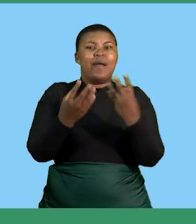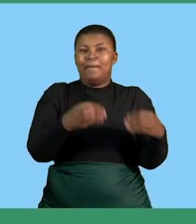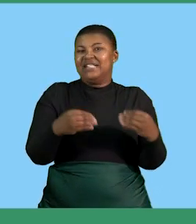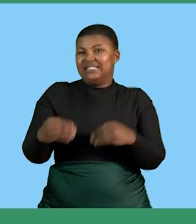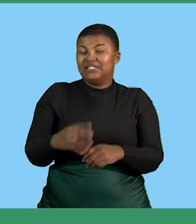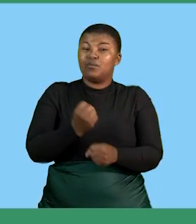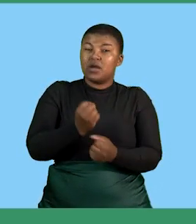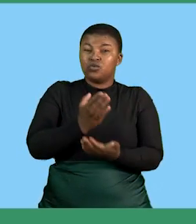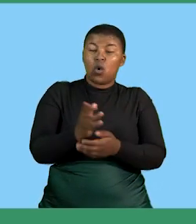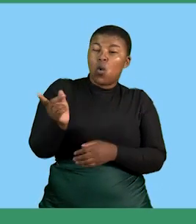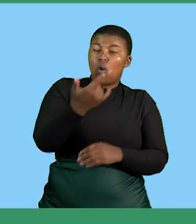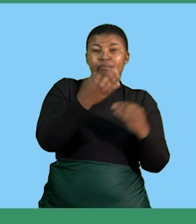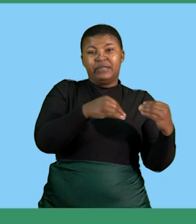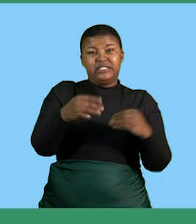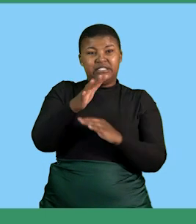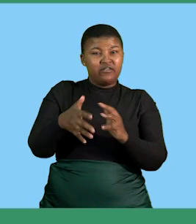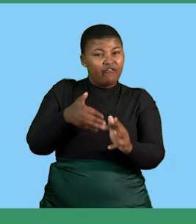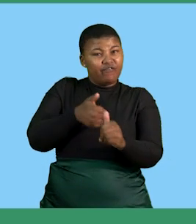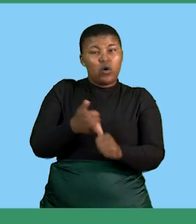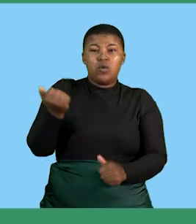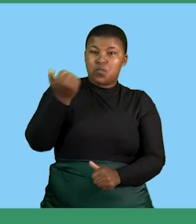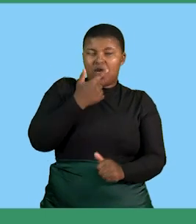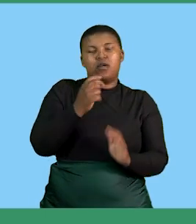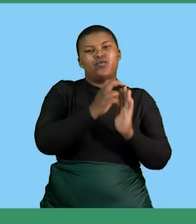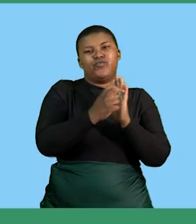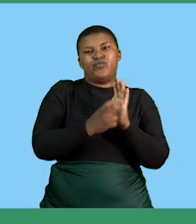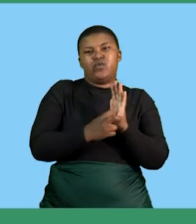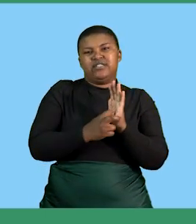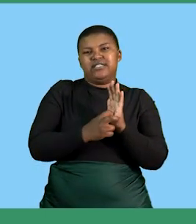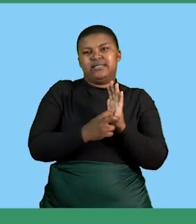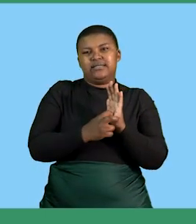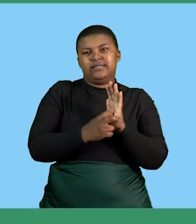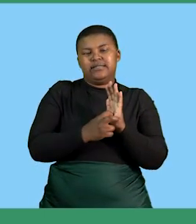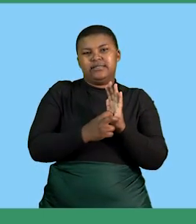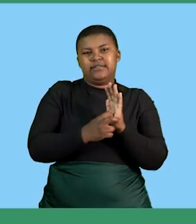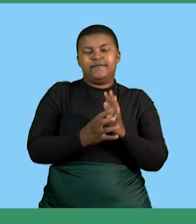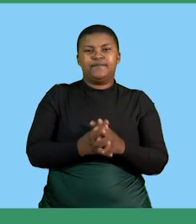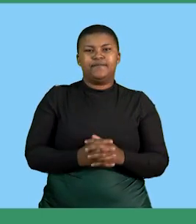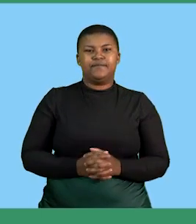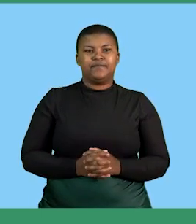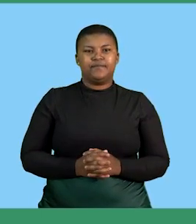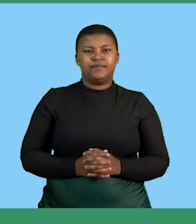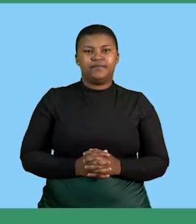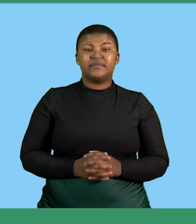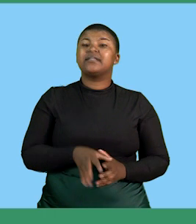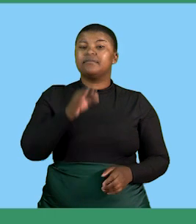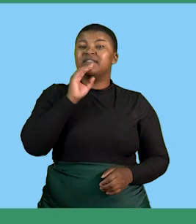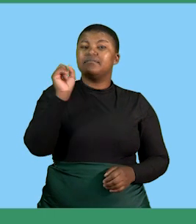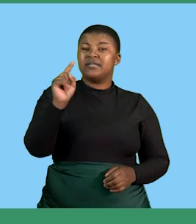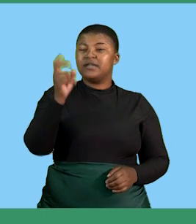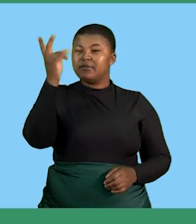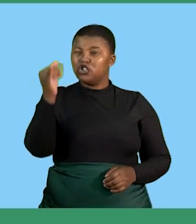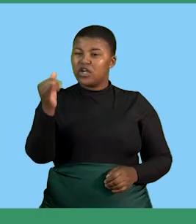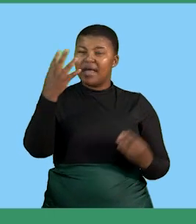all businesses function according to those rules and regulations or to a certain law. So they check up on